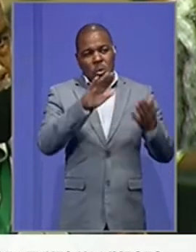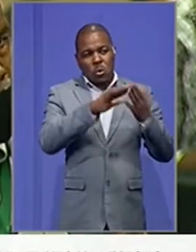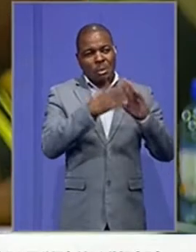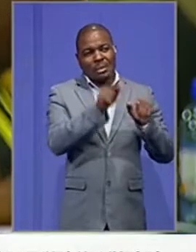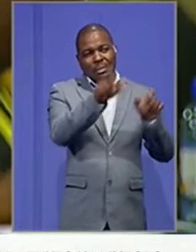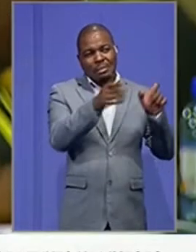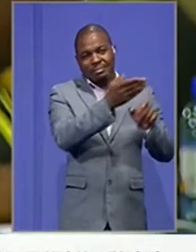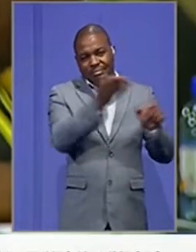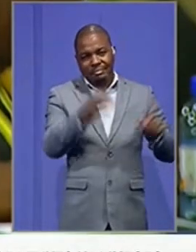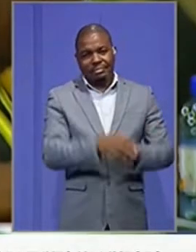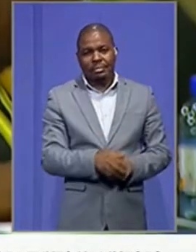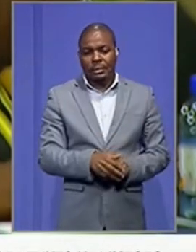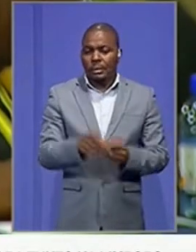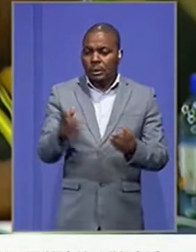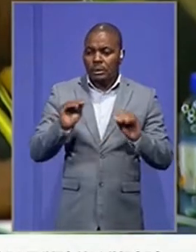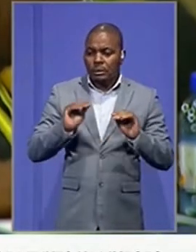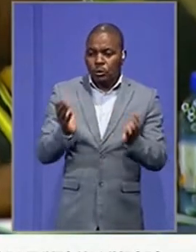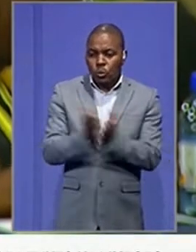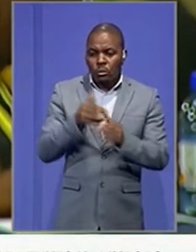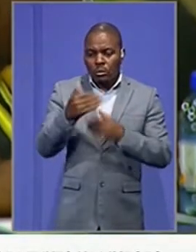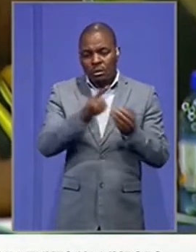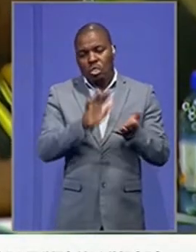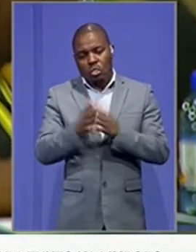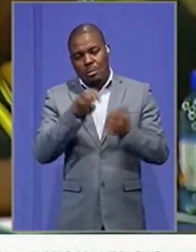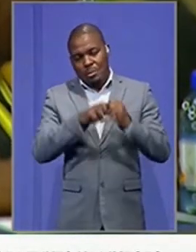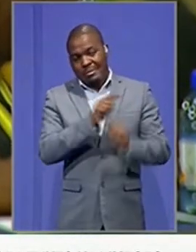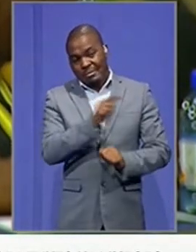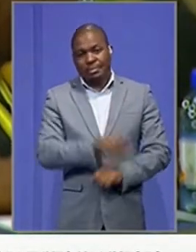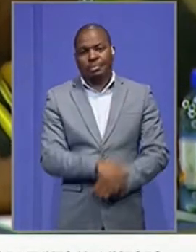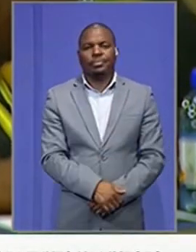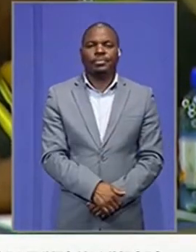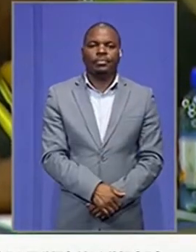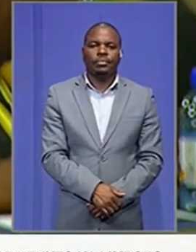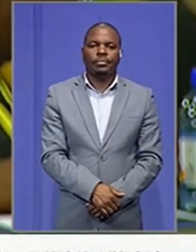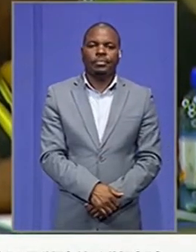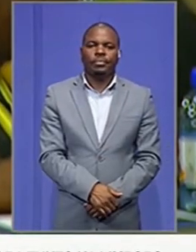ao a šarakantšhago tshepedišo ya dikolo.